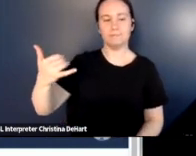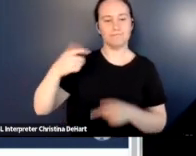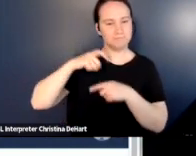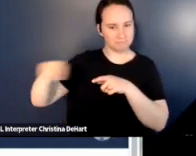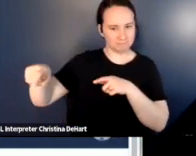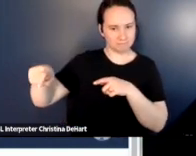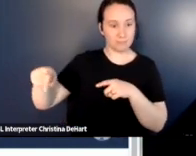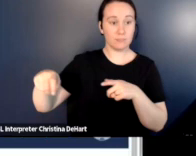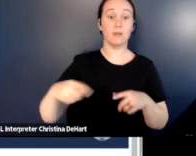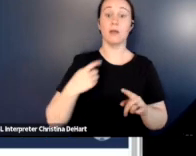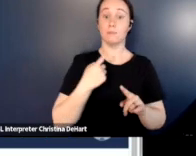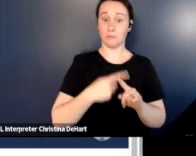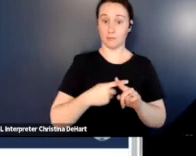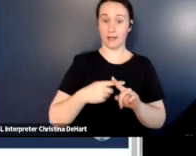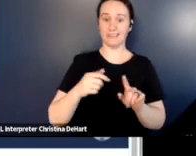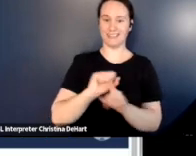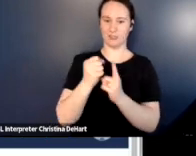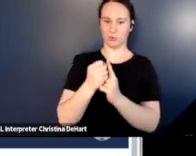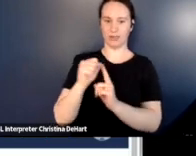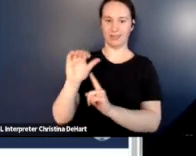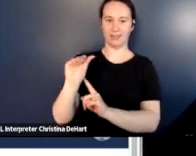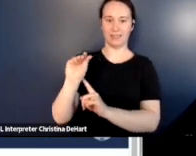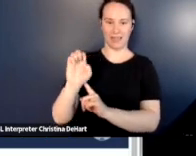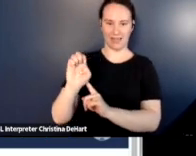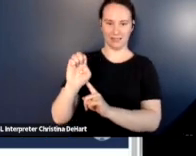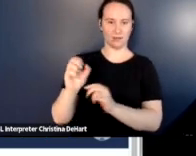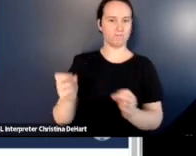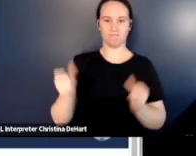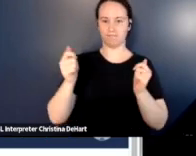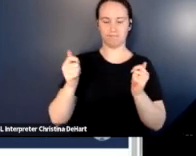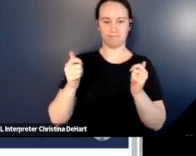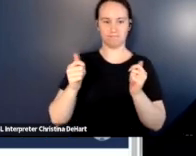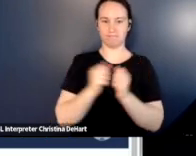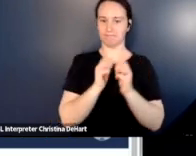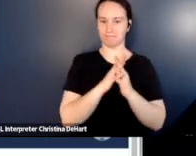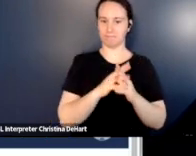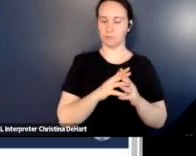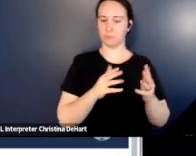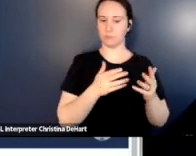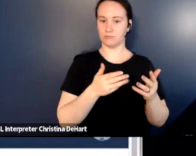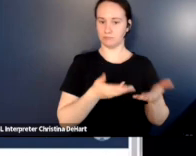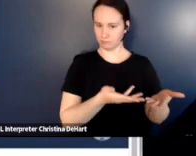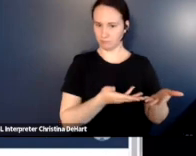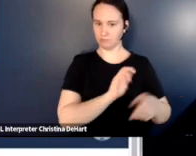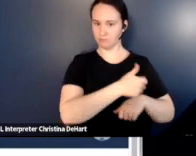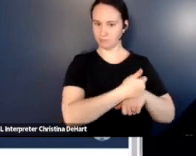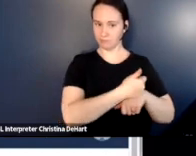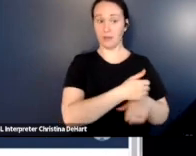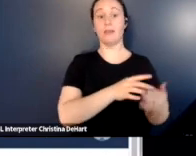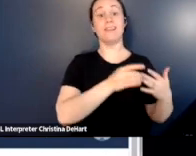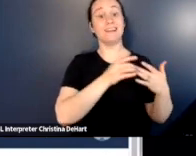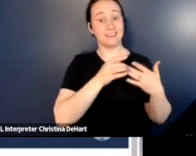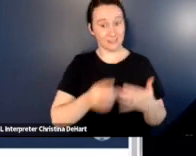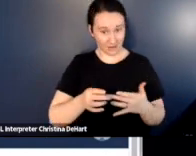as well as a case created for them to be guided through the stages of a